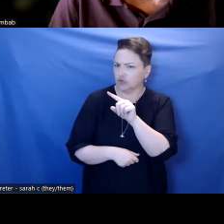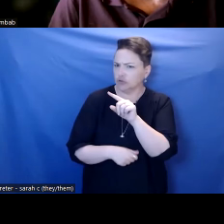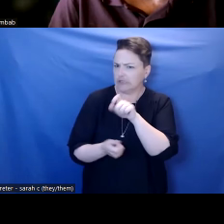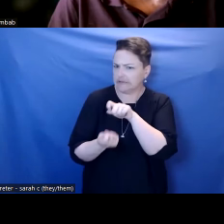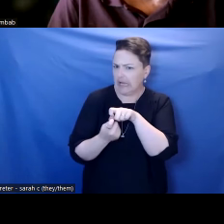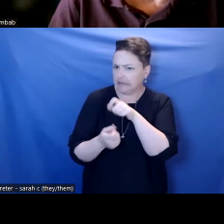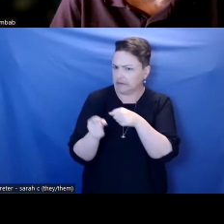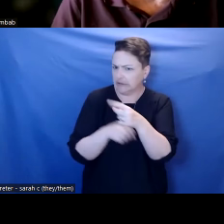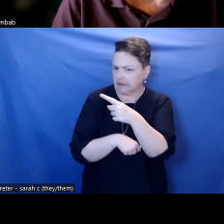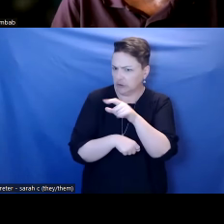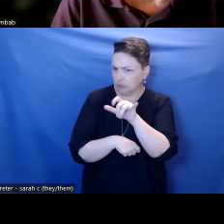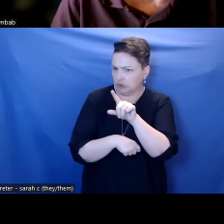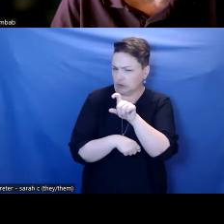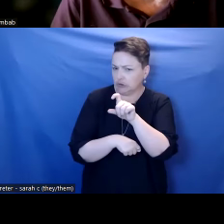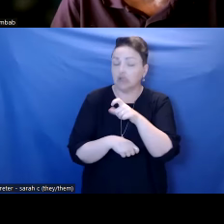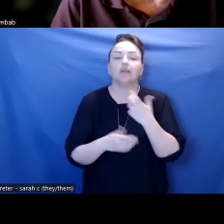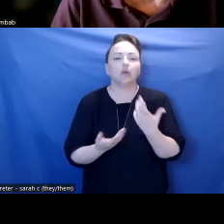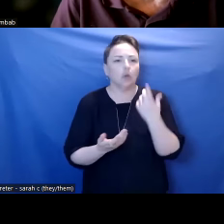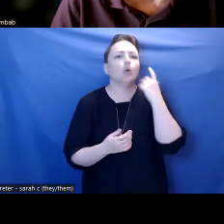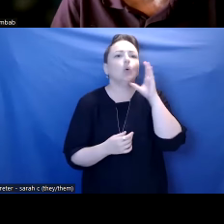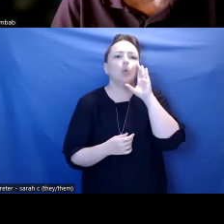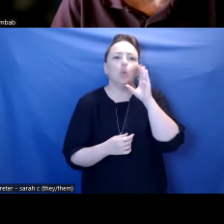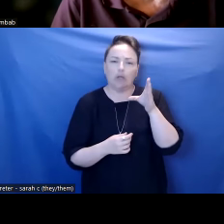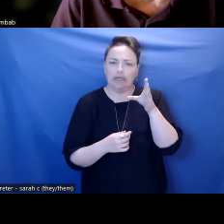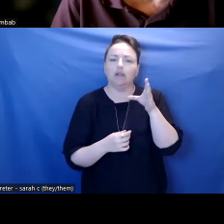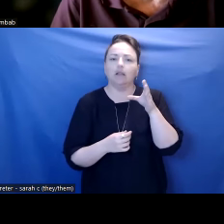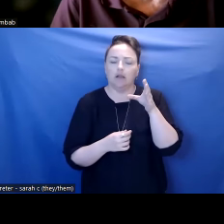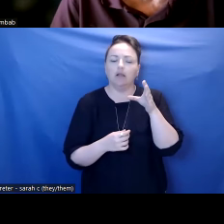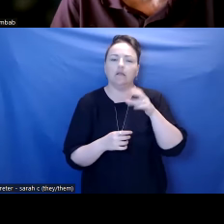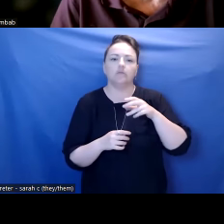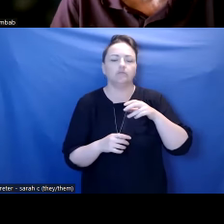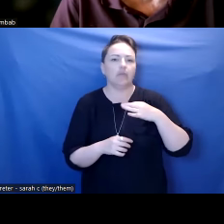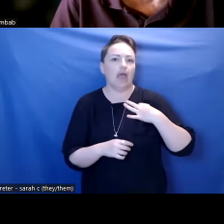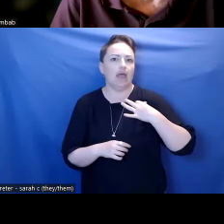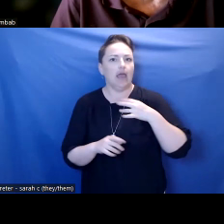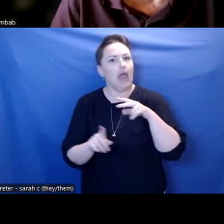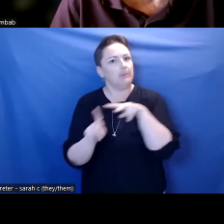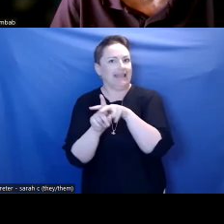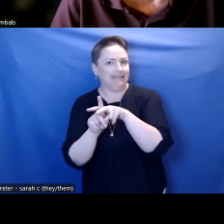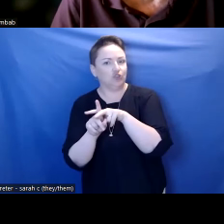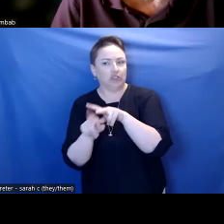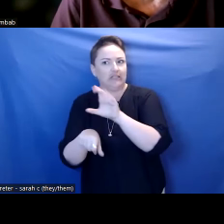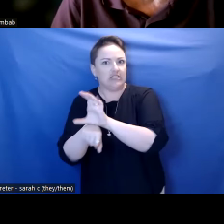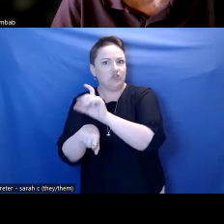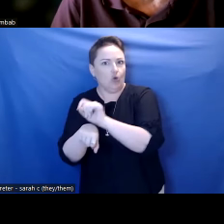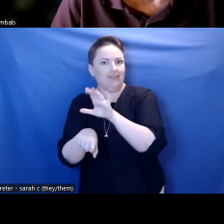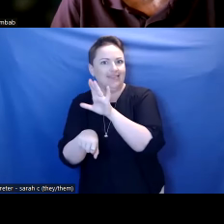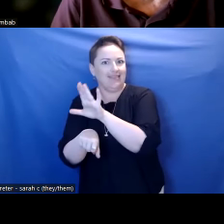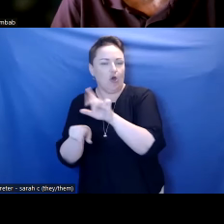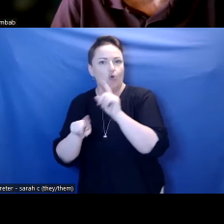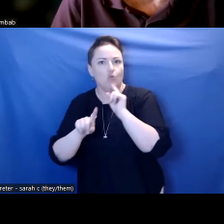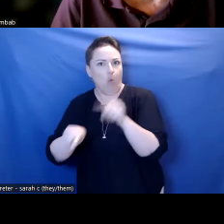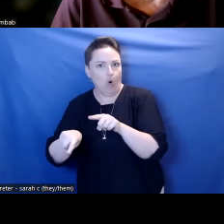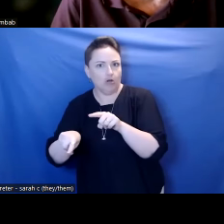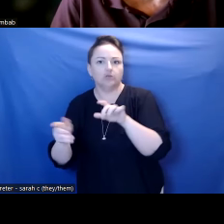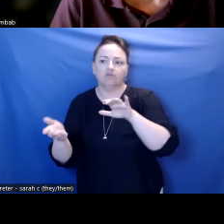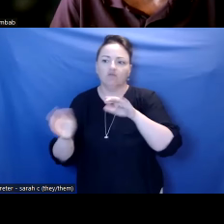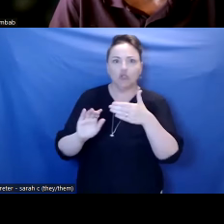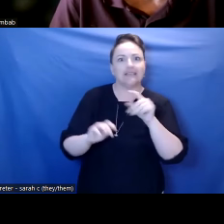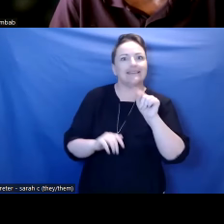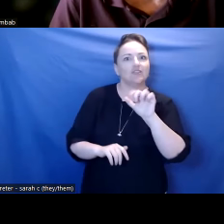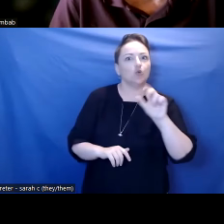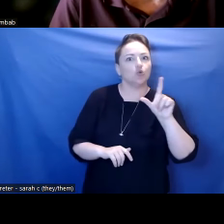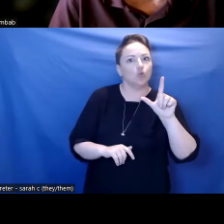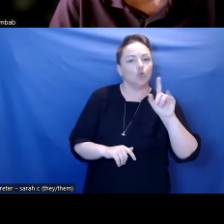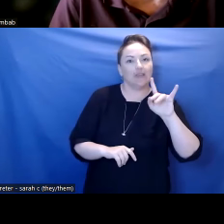and look at the lessons learned from the application for the consultants versus what the toolkit would do. Maybe, because we